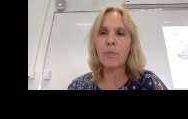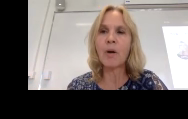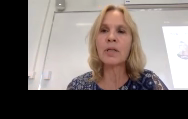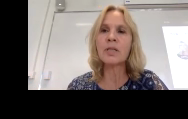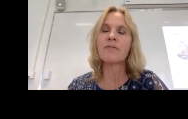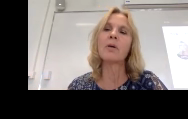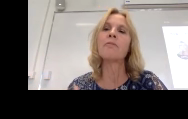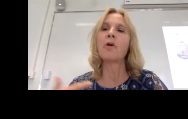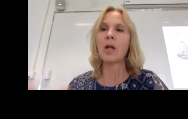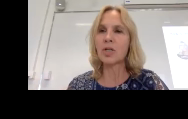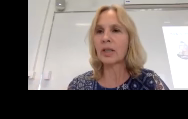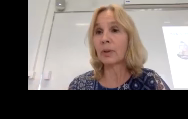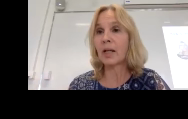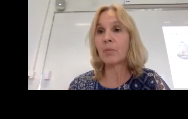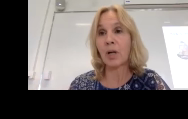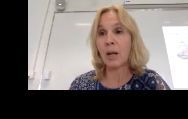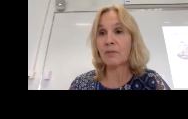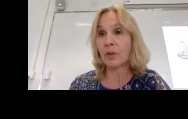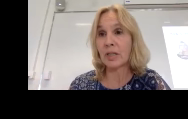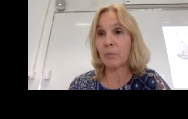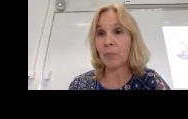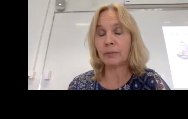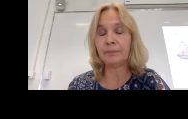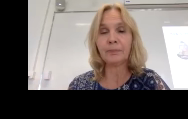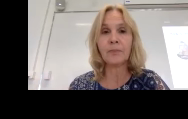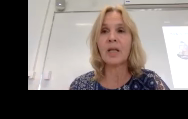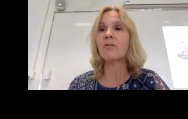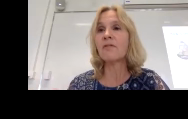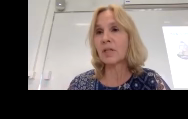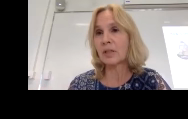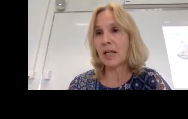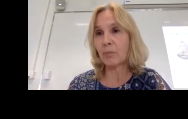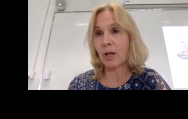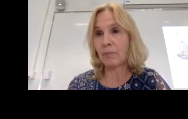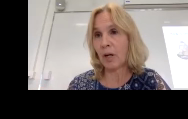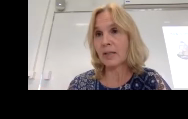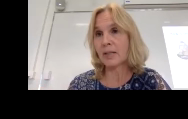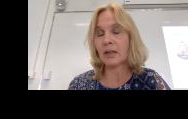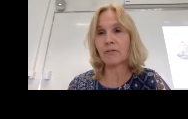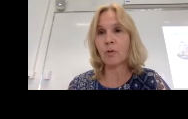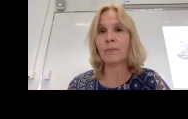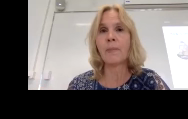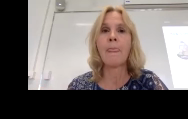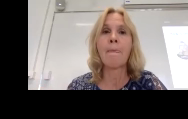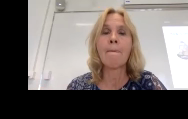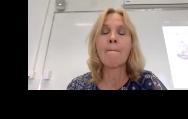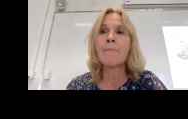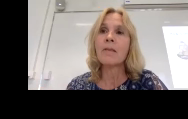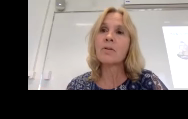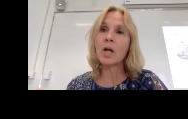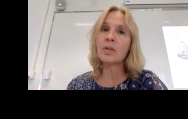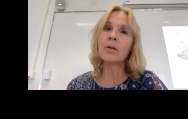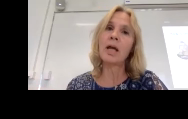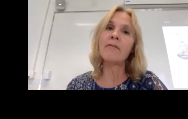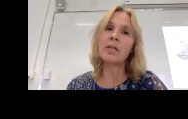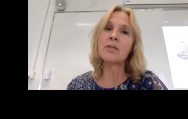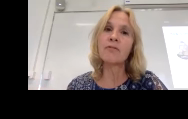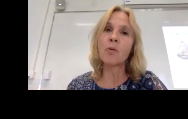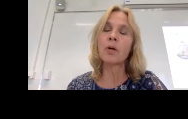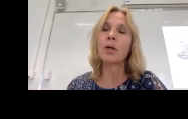sublexical components from phonologically related primes, for example, that can facilitate processing of form. There's